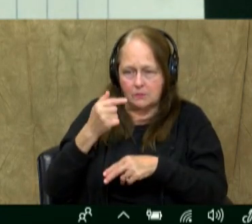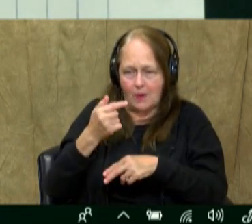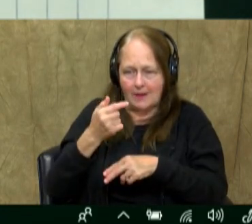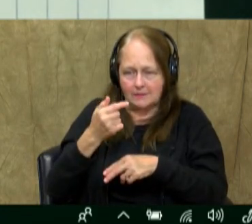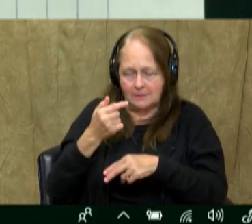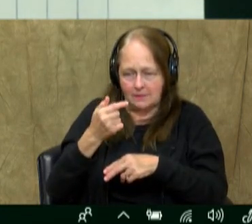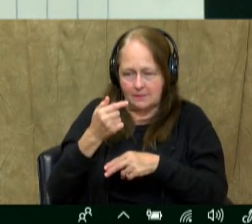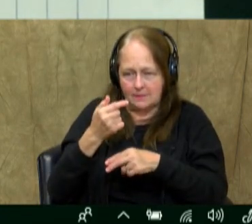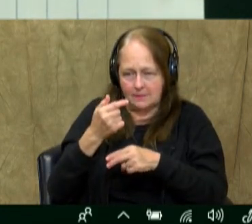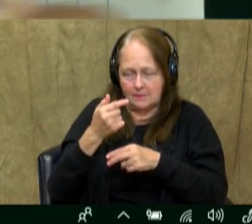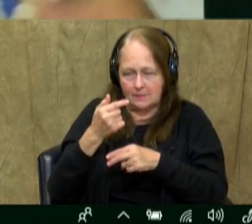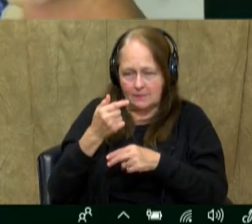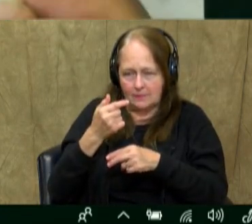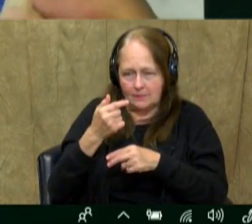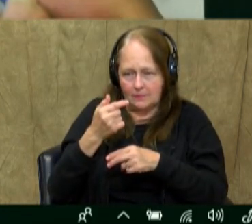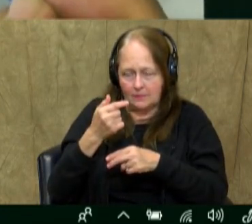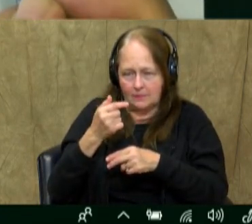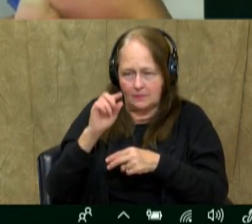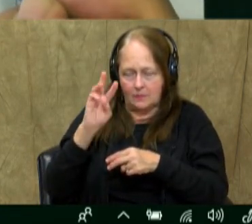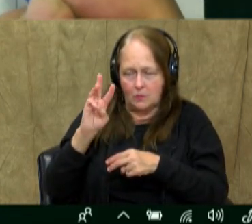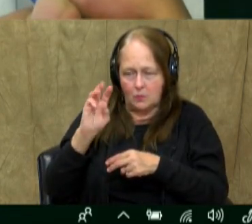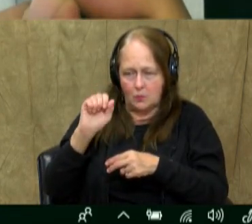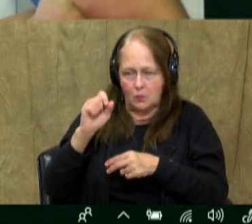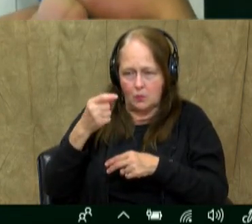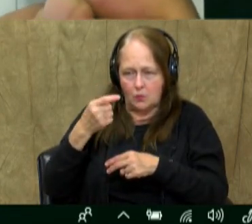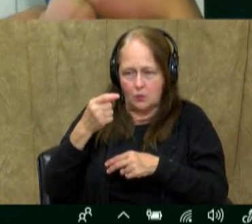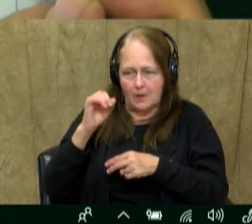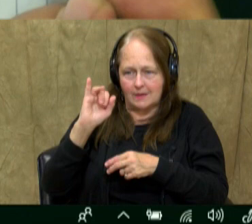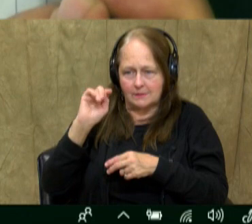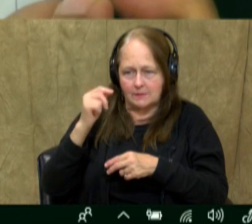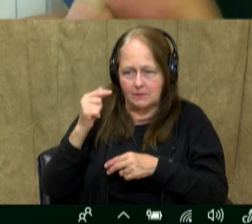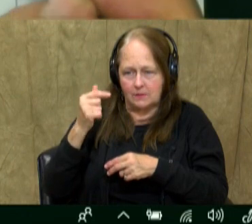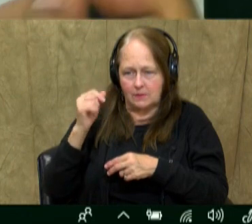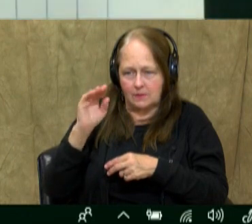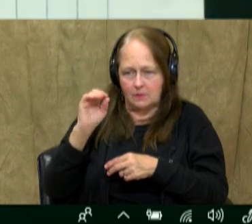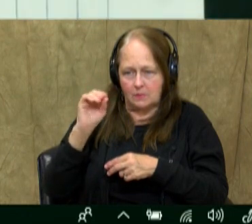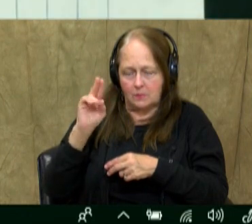crescent and a waxing gibbous.